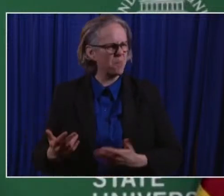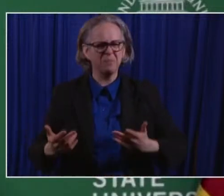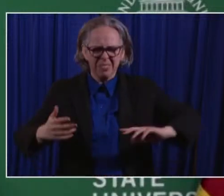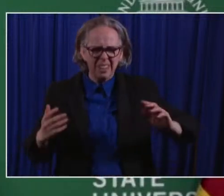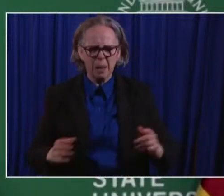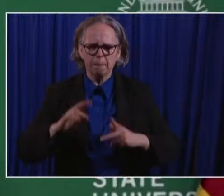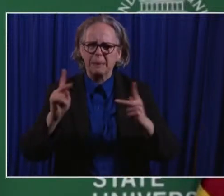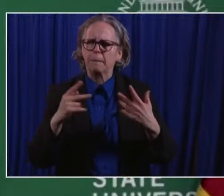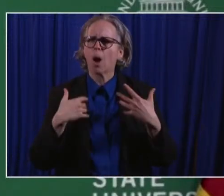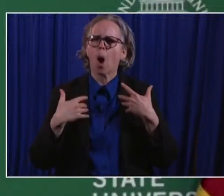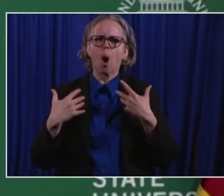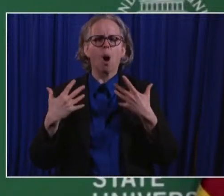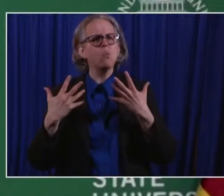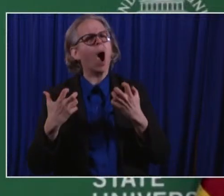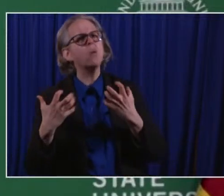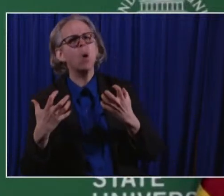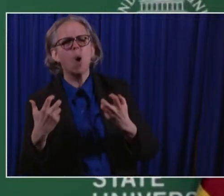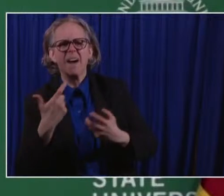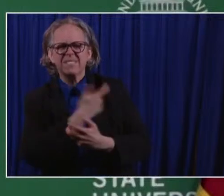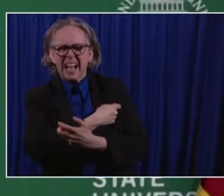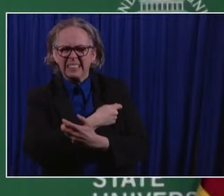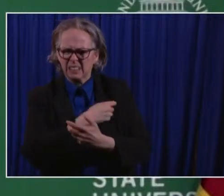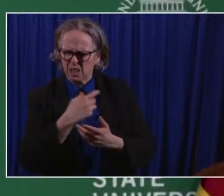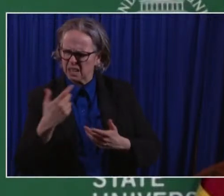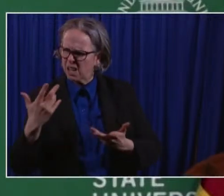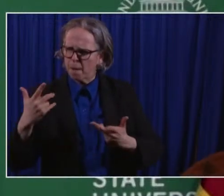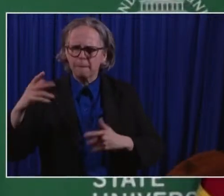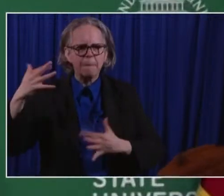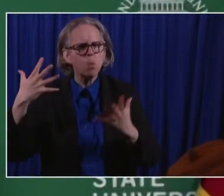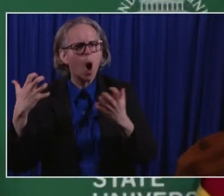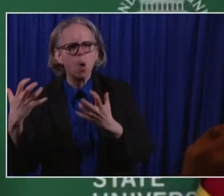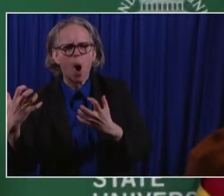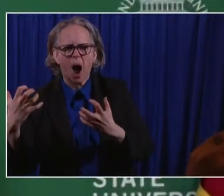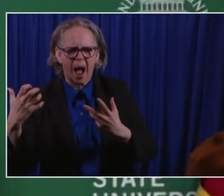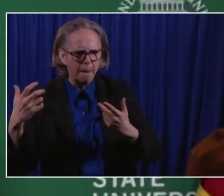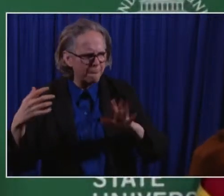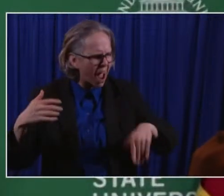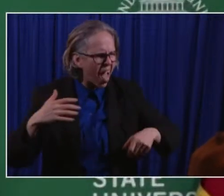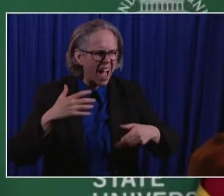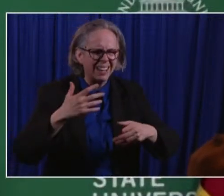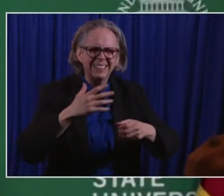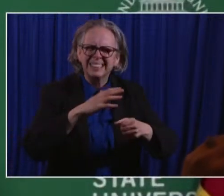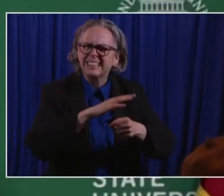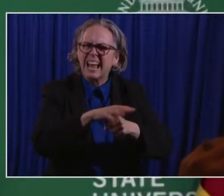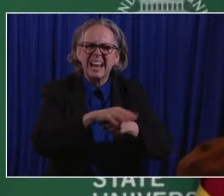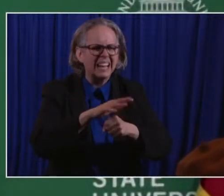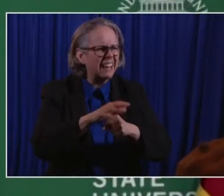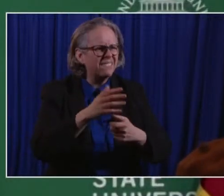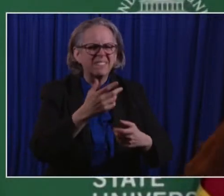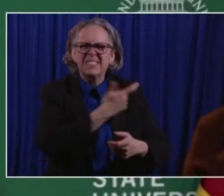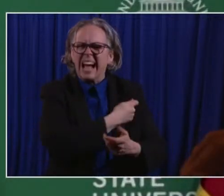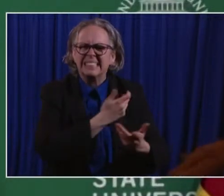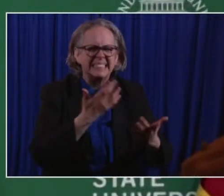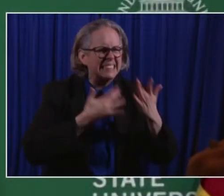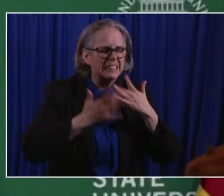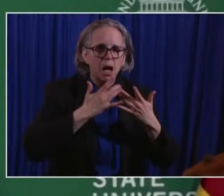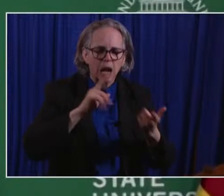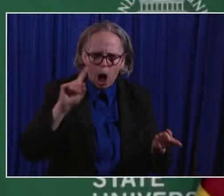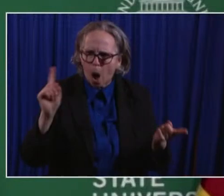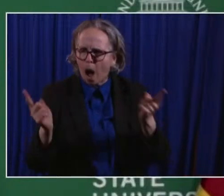Some of this was inevitable, as we now have 40% of the population that's already been been vaccinated.